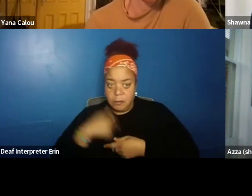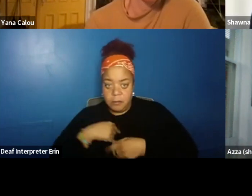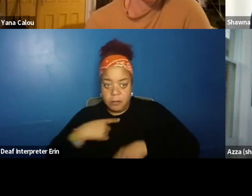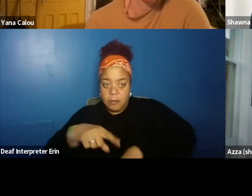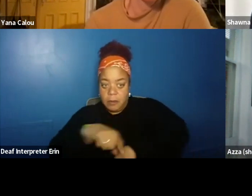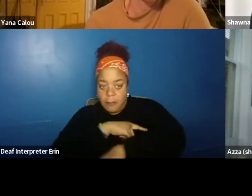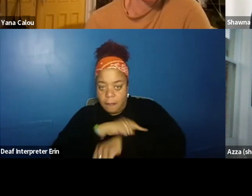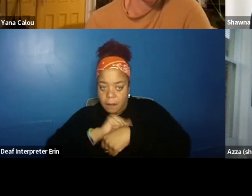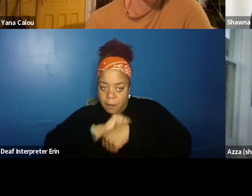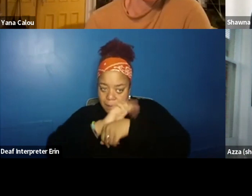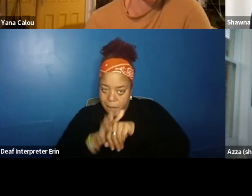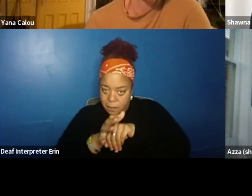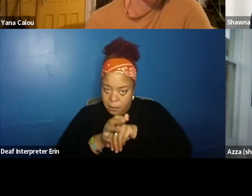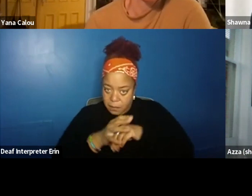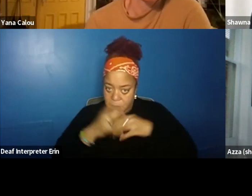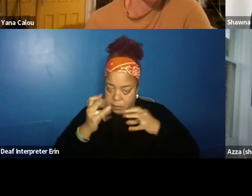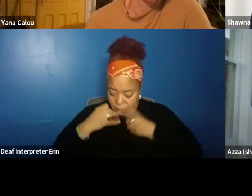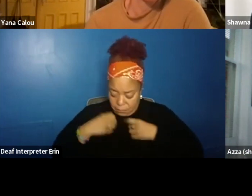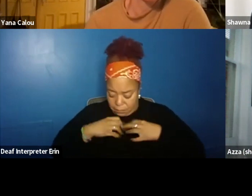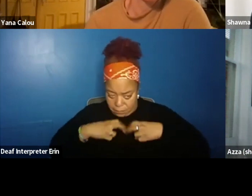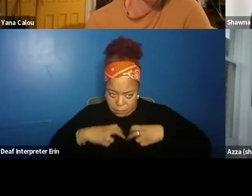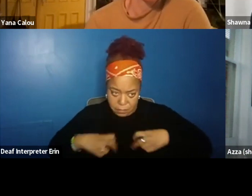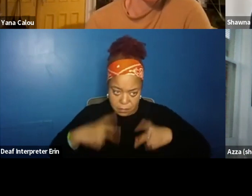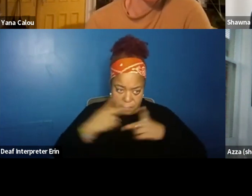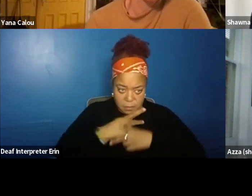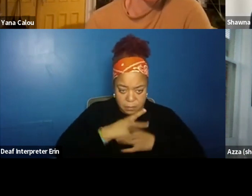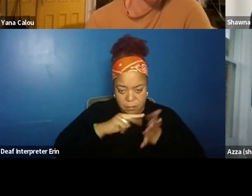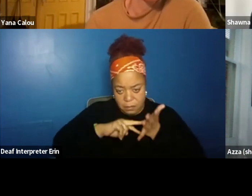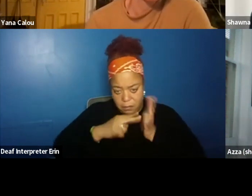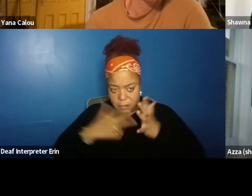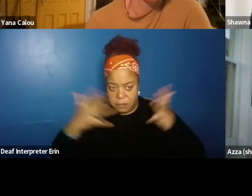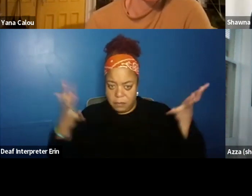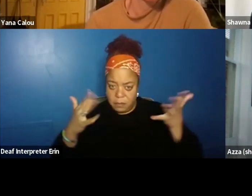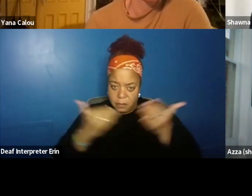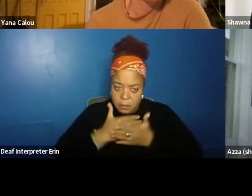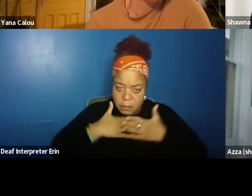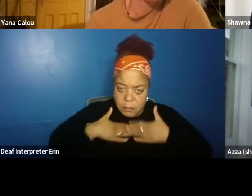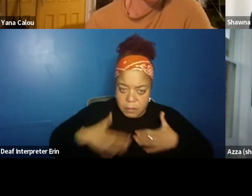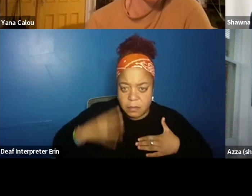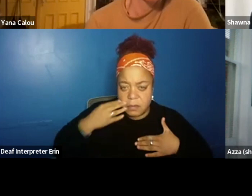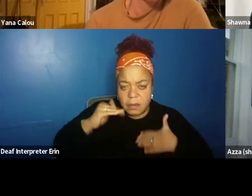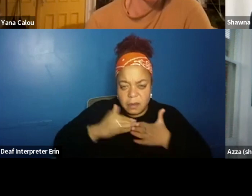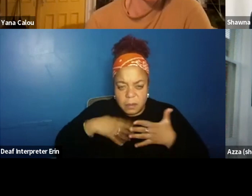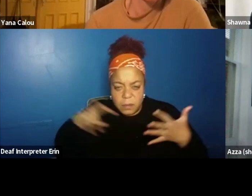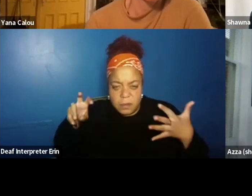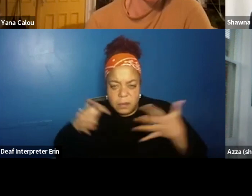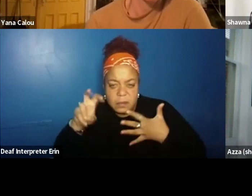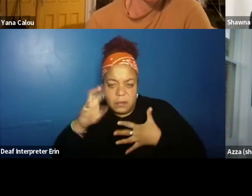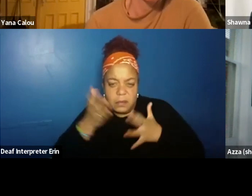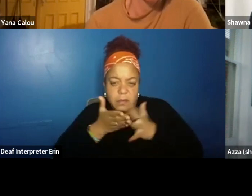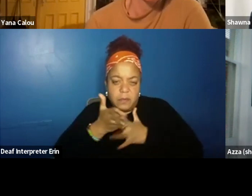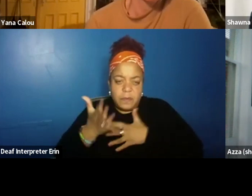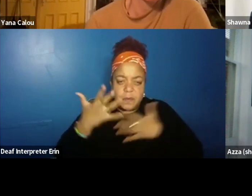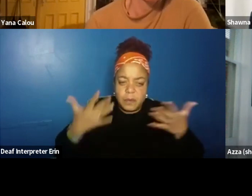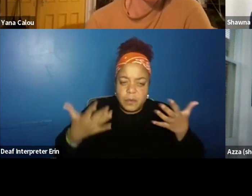to navigate this new embodied experience. And one of the primary kind of